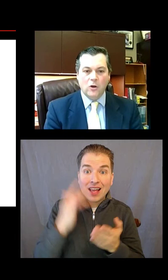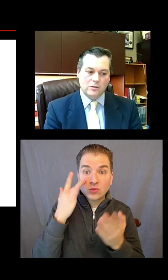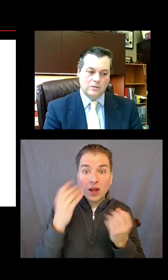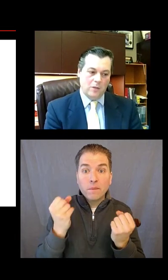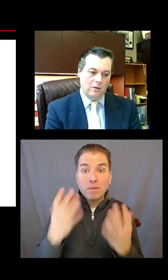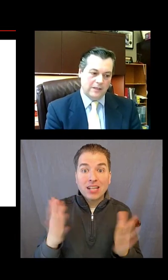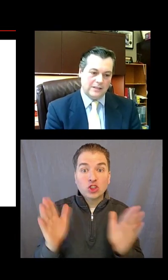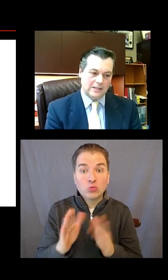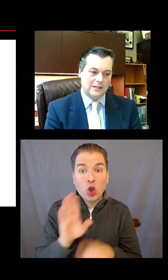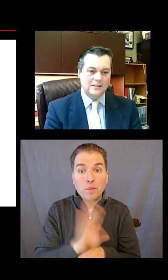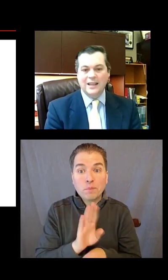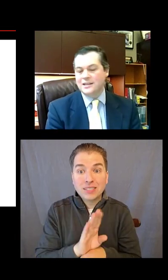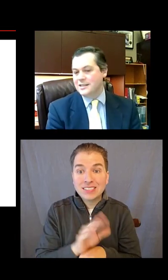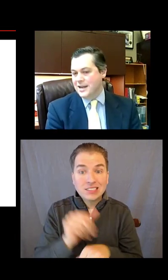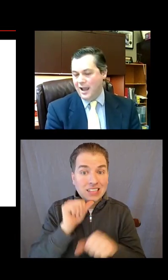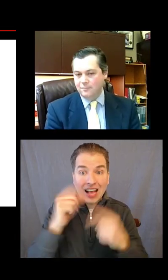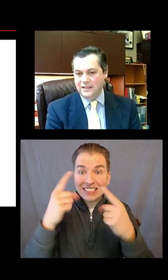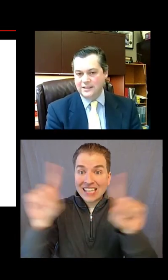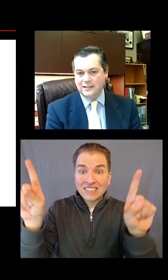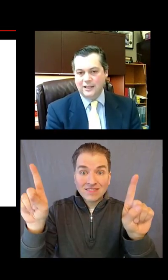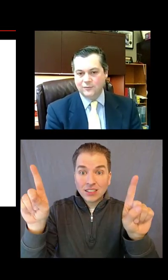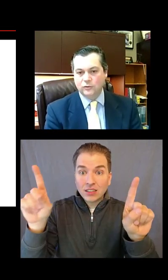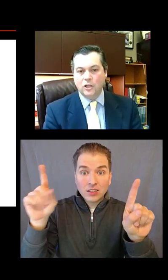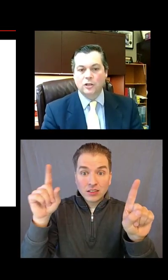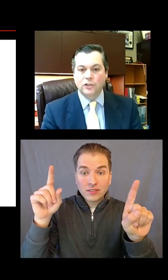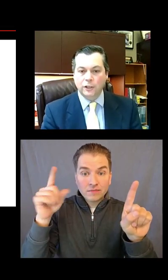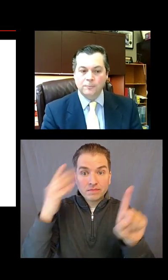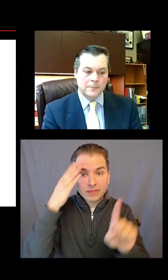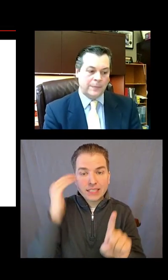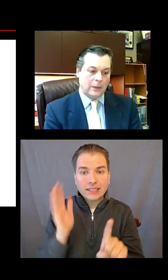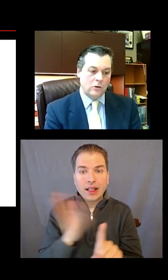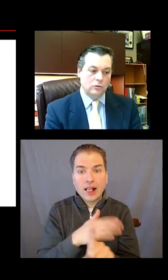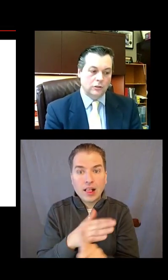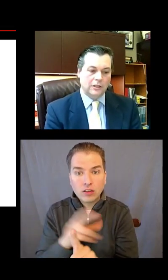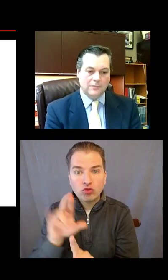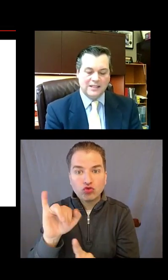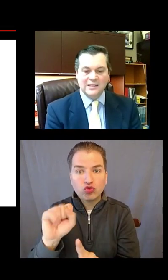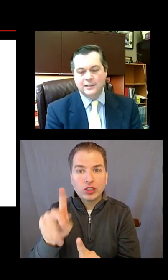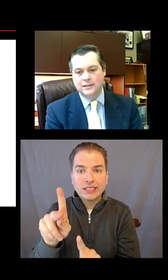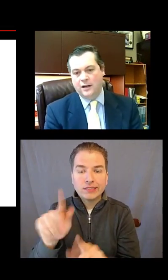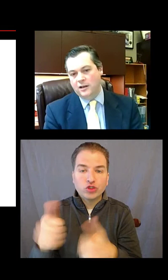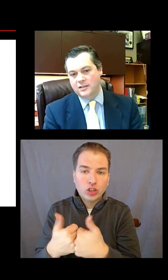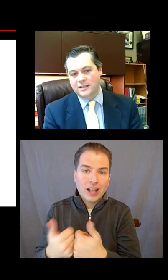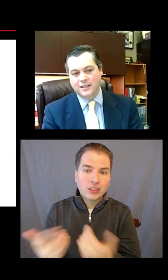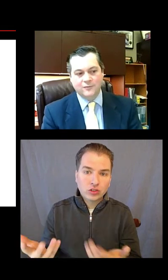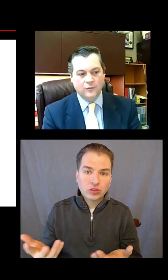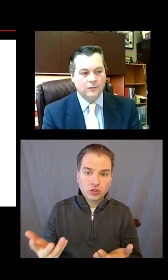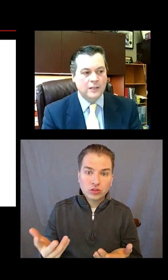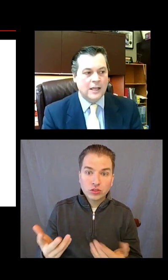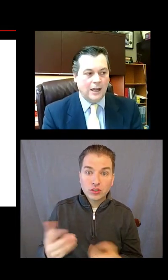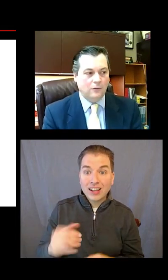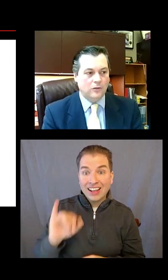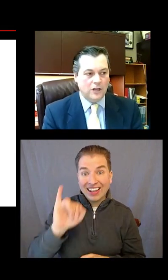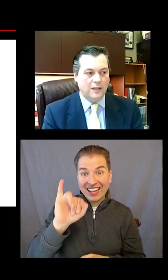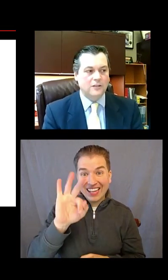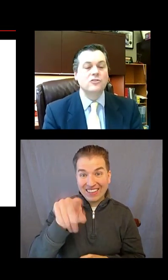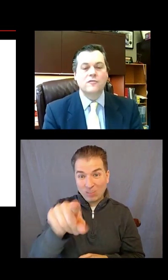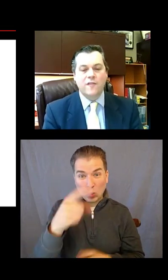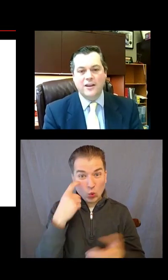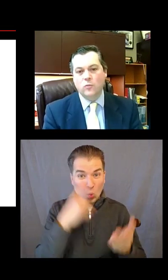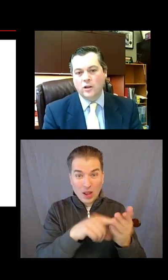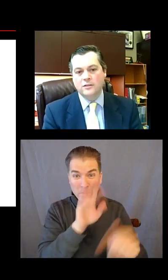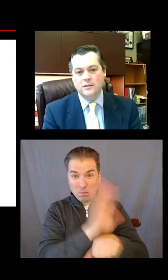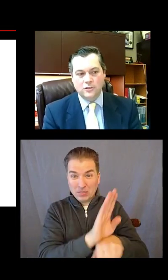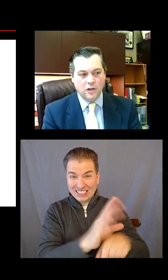why most small businesses tend to not be successful long-term. When you look at businesses that are successful, I would challenge